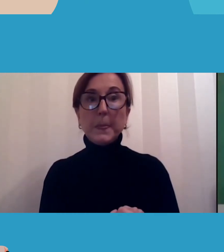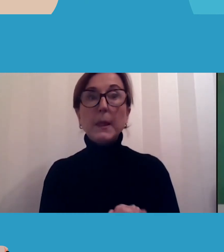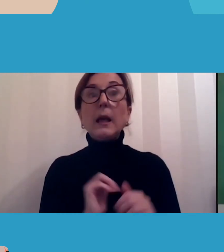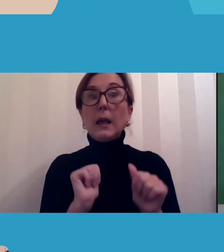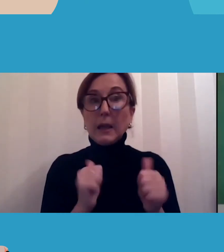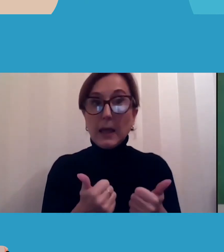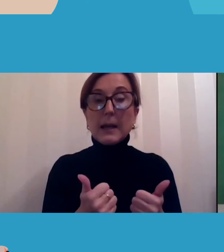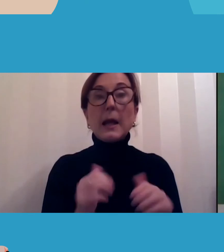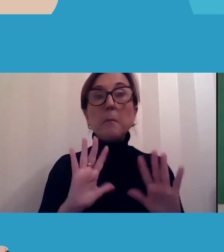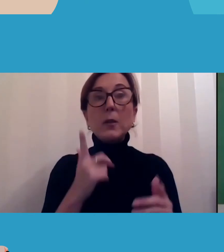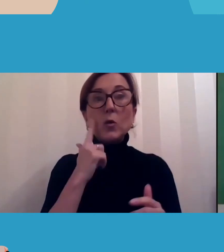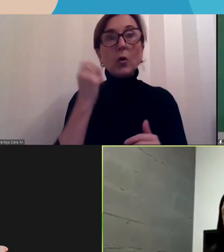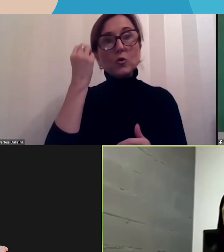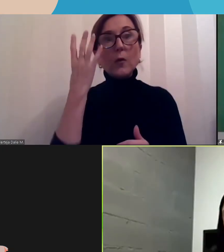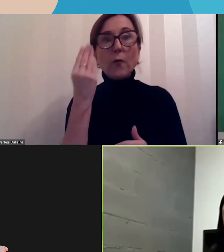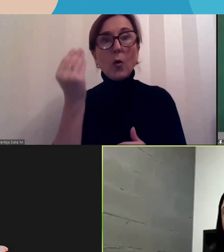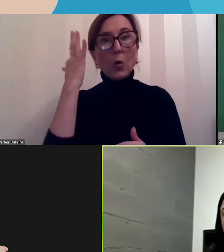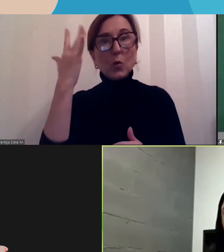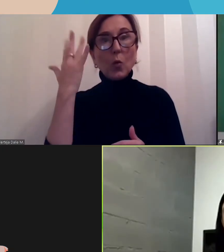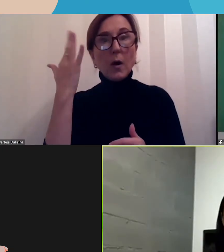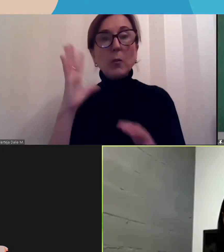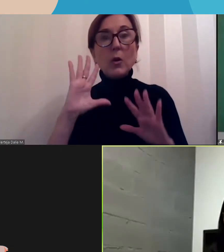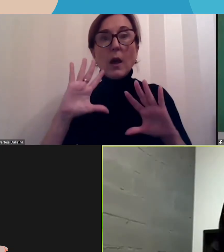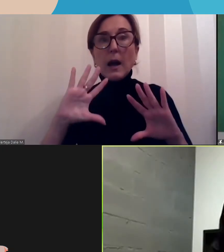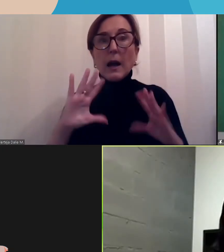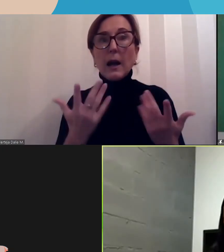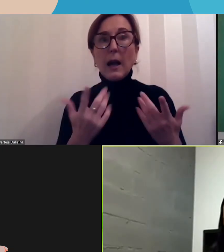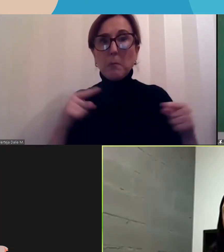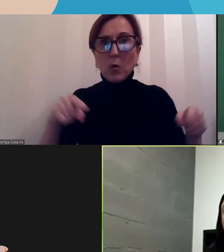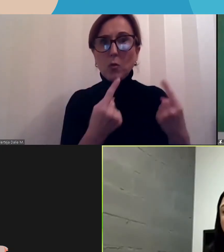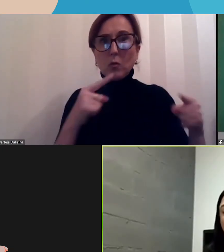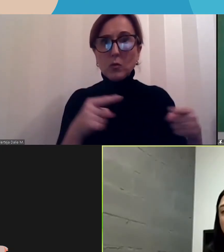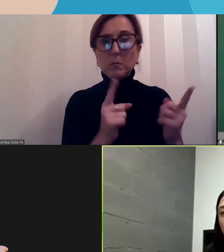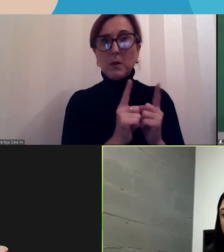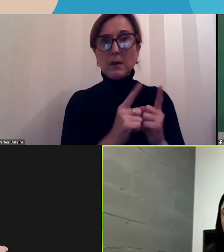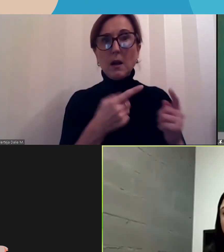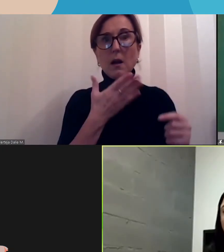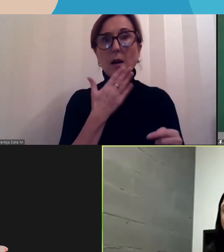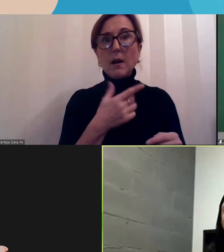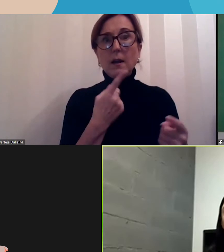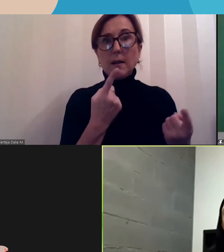it. But how does the law enforcement officials treat